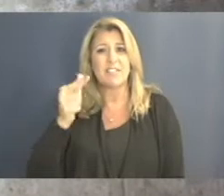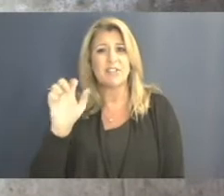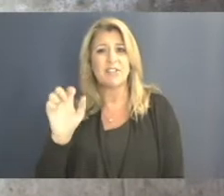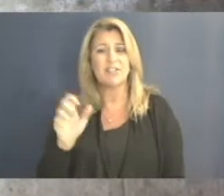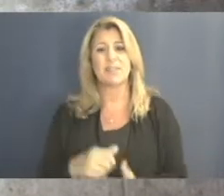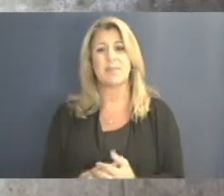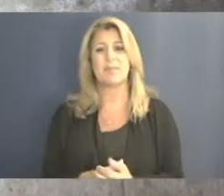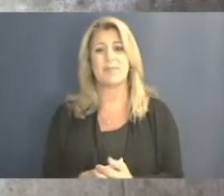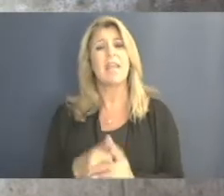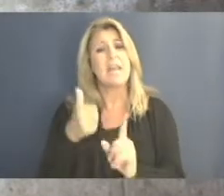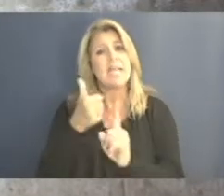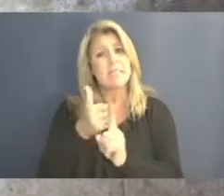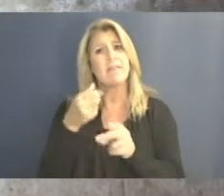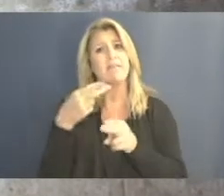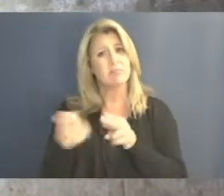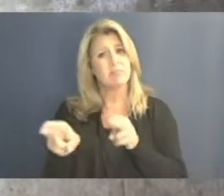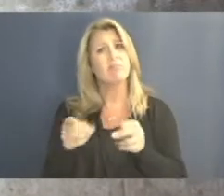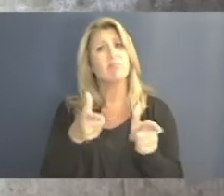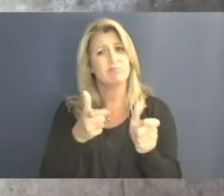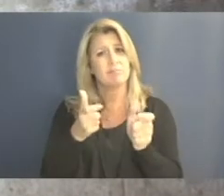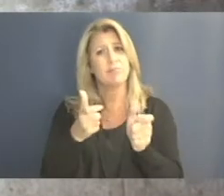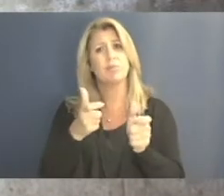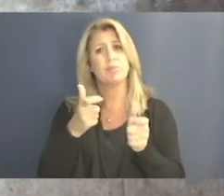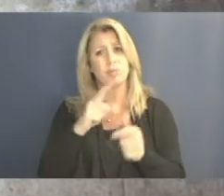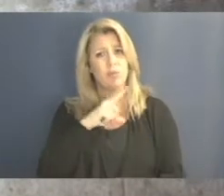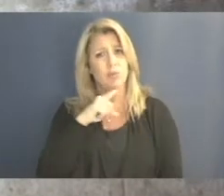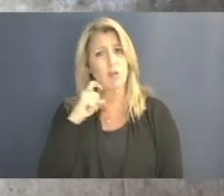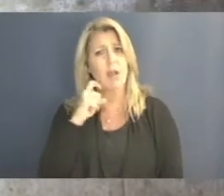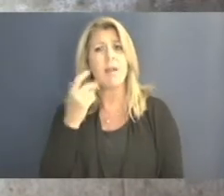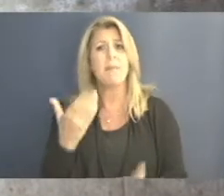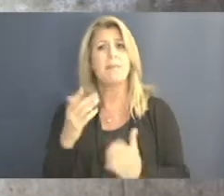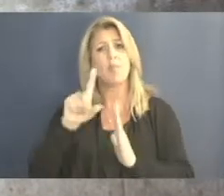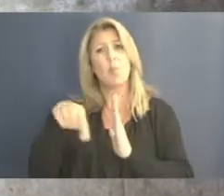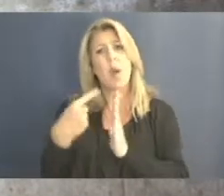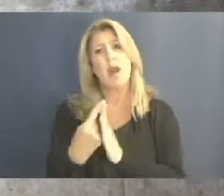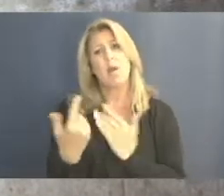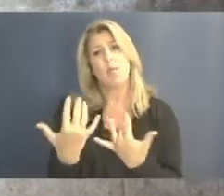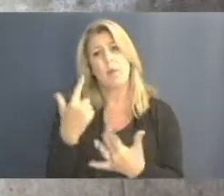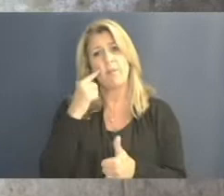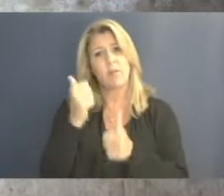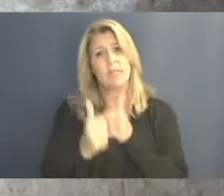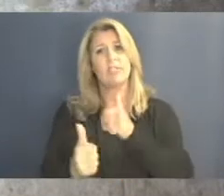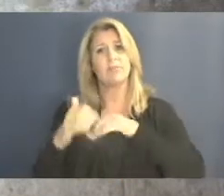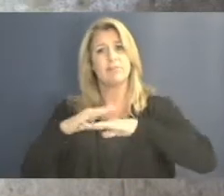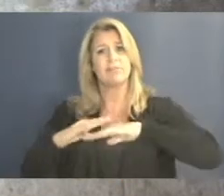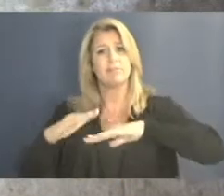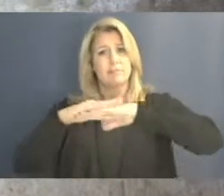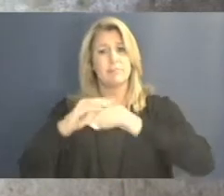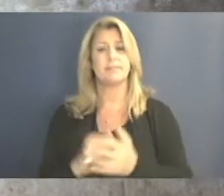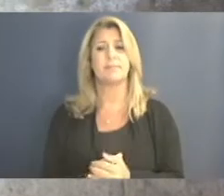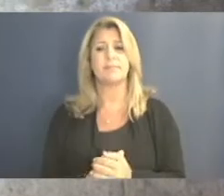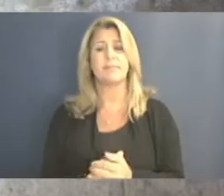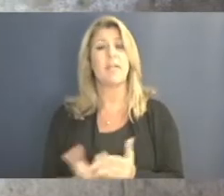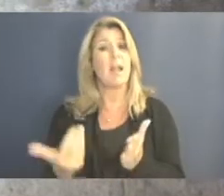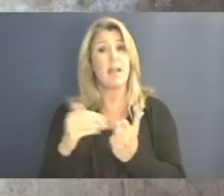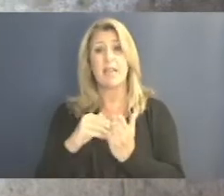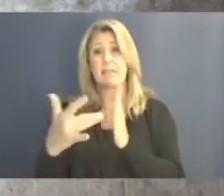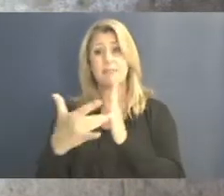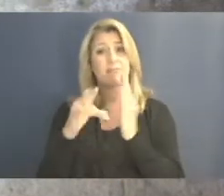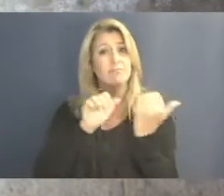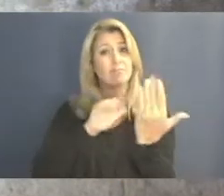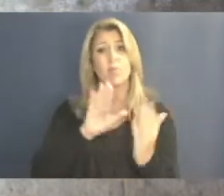is quick to dry, often needing only 1 hour in between coats. Use your technique of choice to